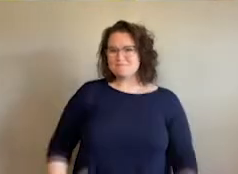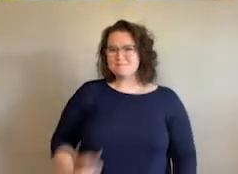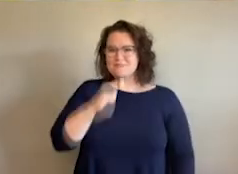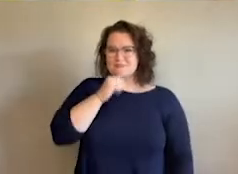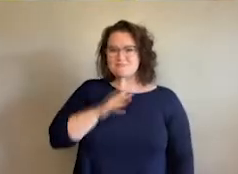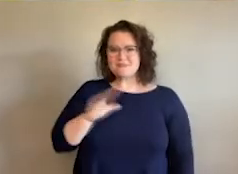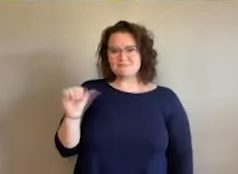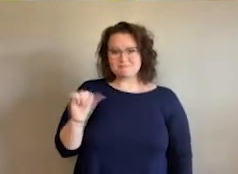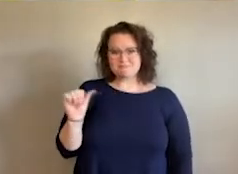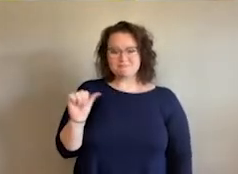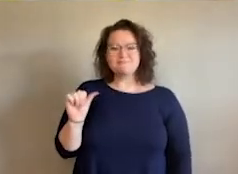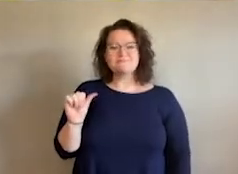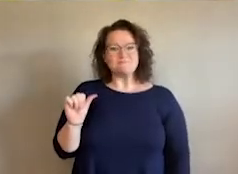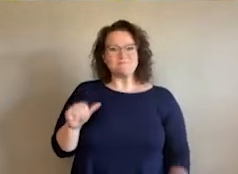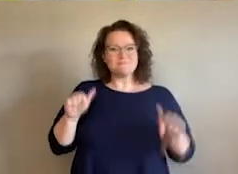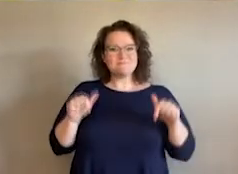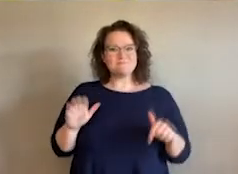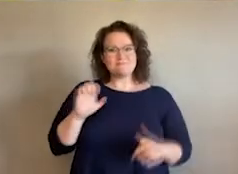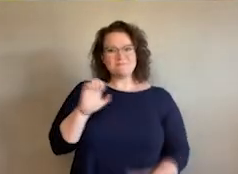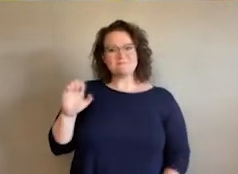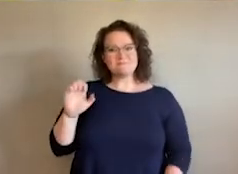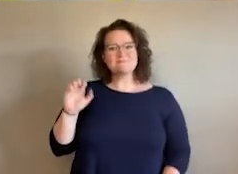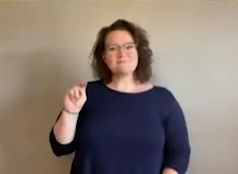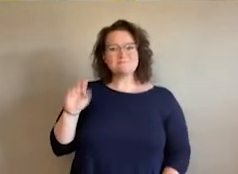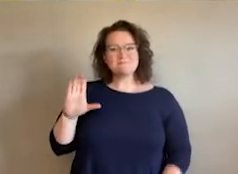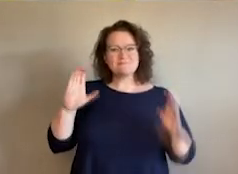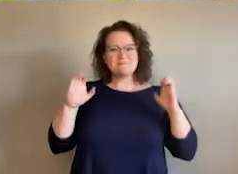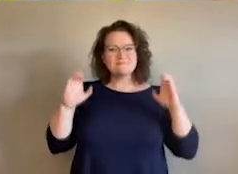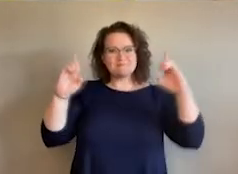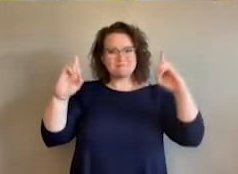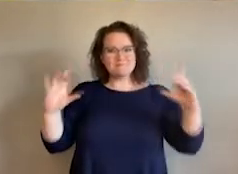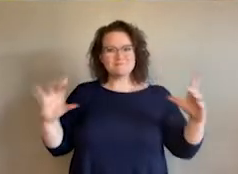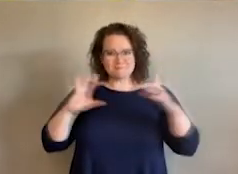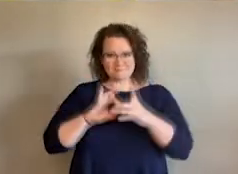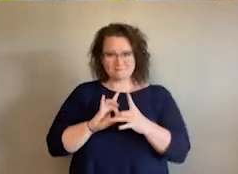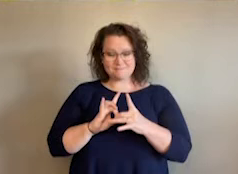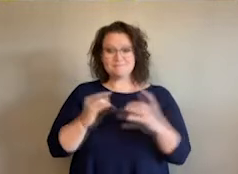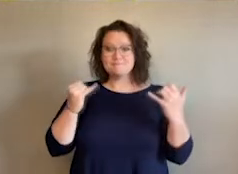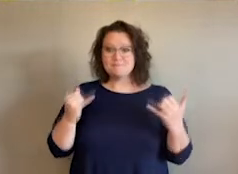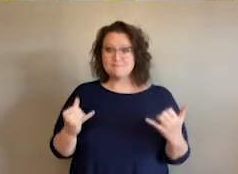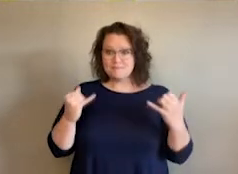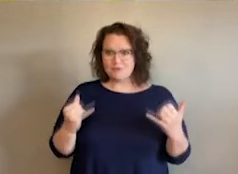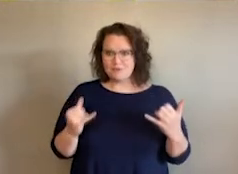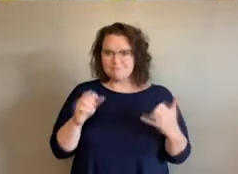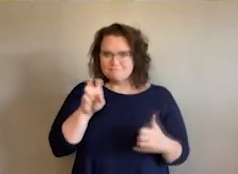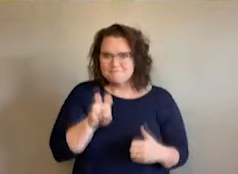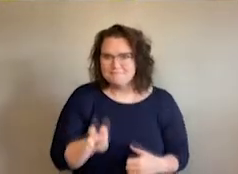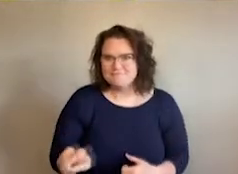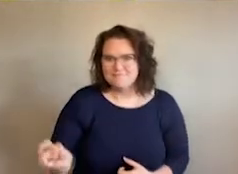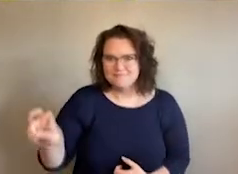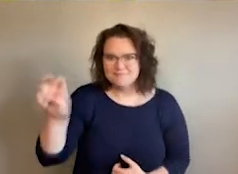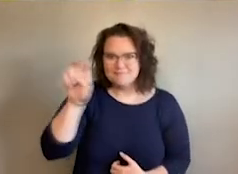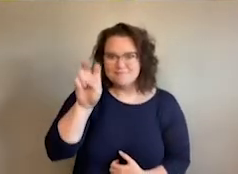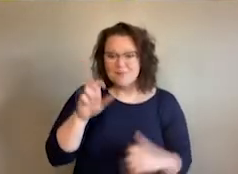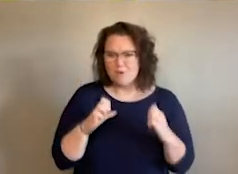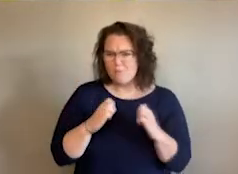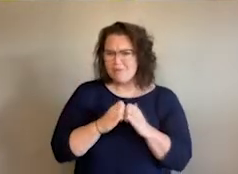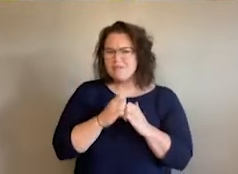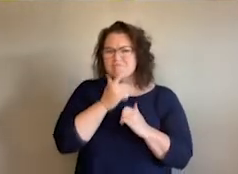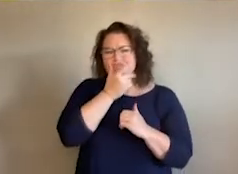here today for our episode of Eastern Carolina Education Connection. Today we're going to go on an adventure